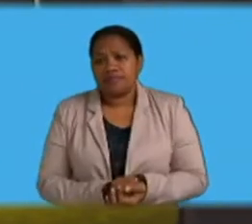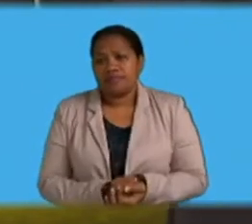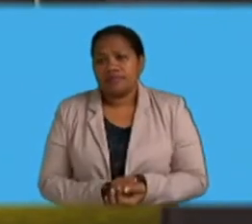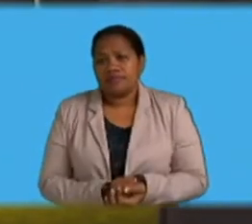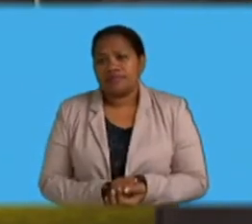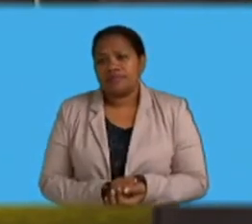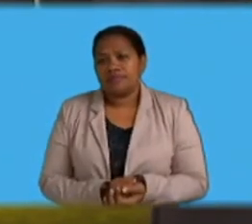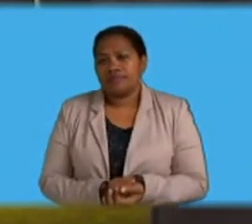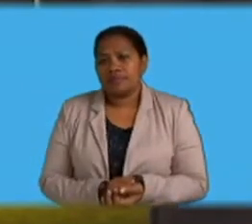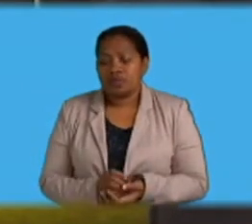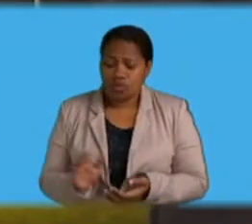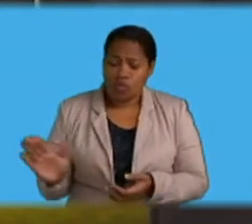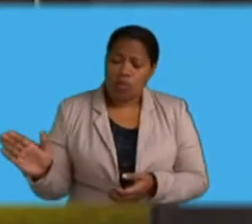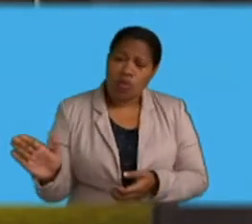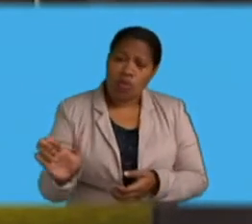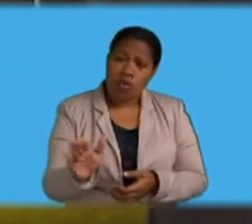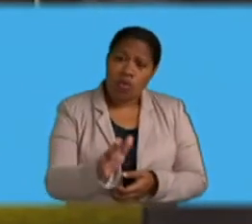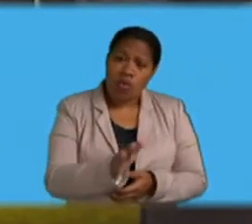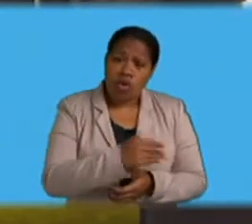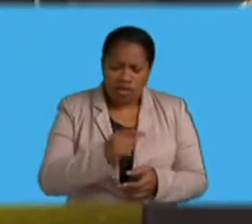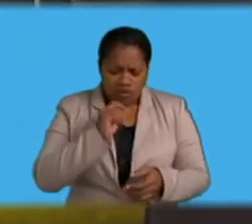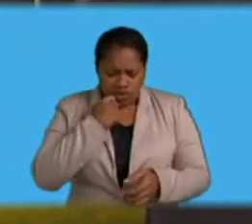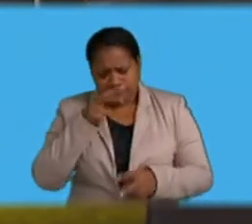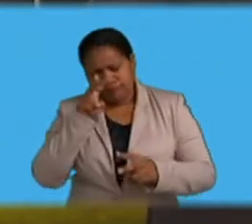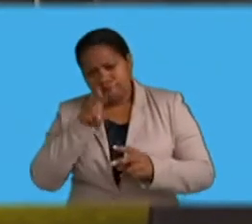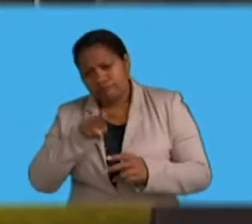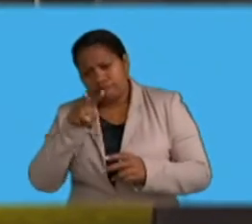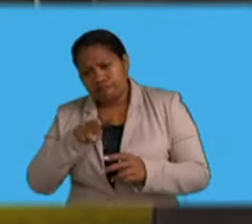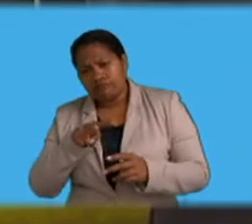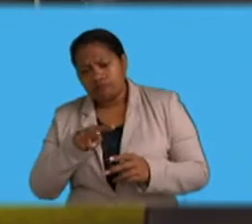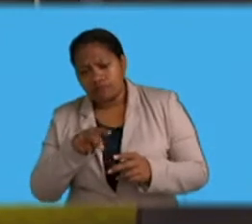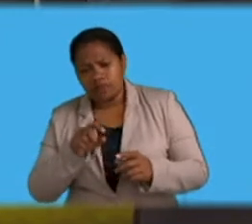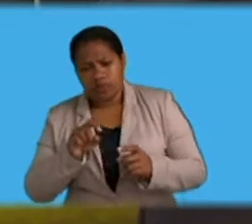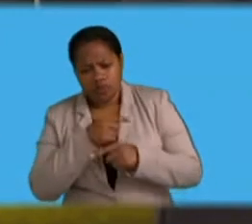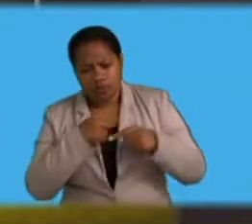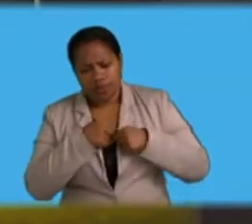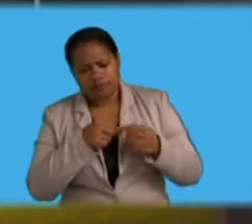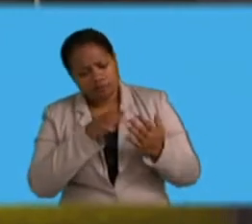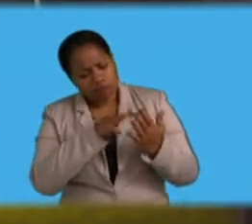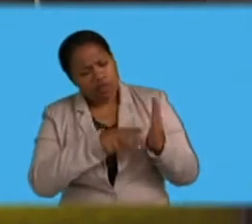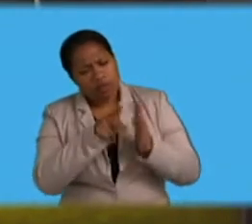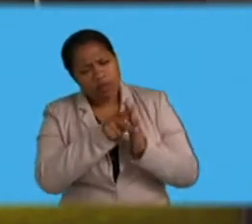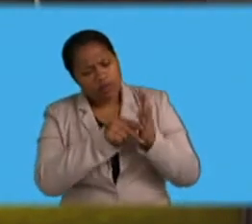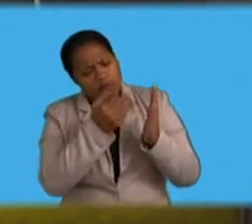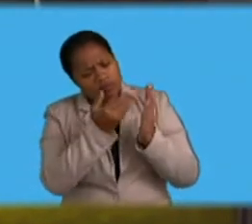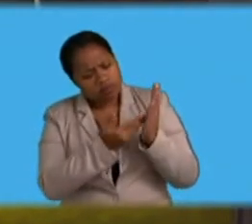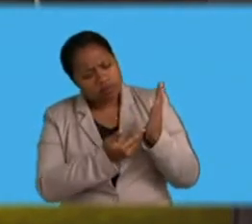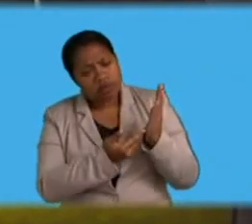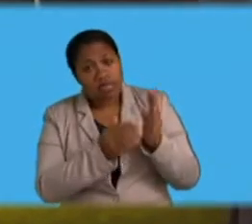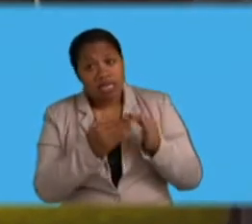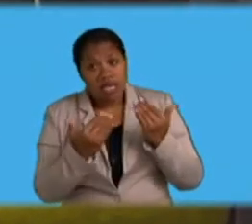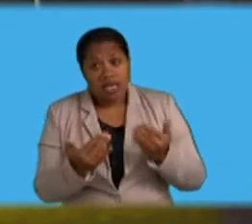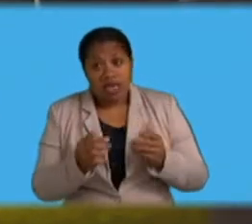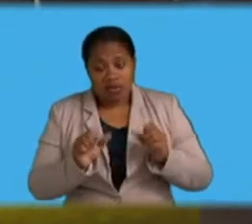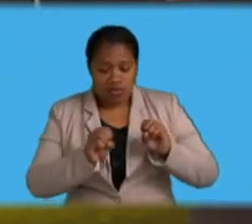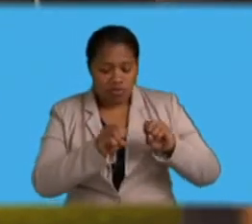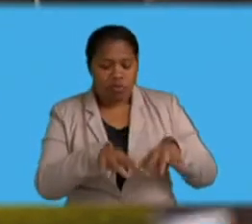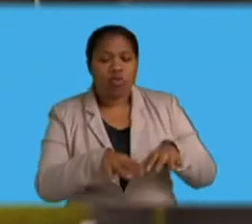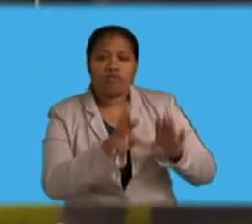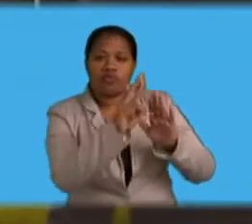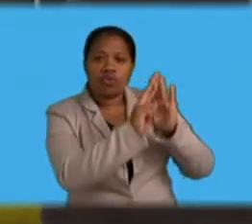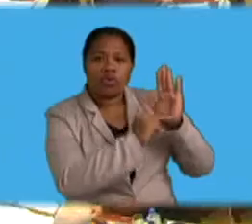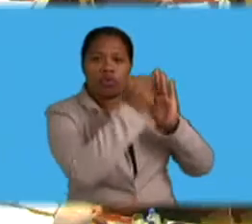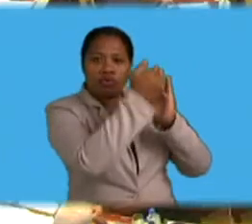planning. All of these have been refined. We've stated policies on this for quite some time. They've now been put in regulations. Thank you, Madam Speaker.